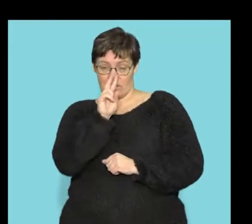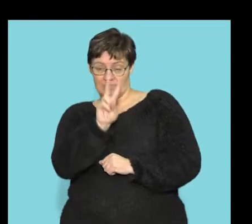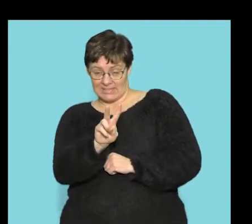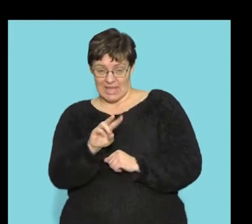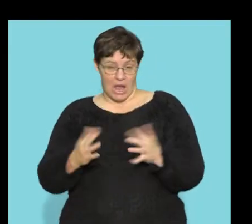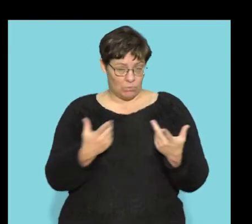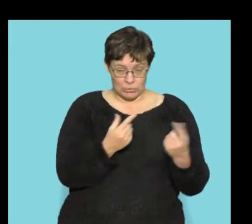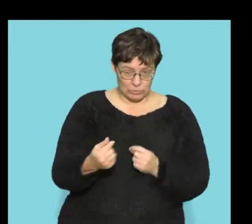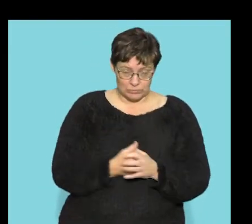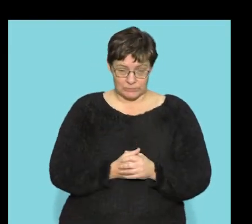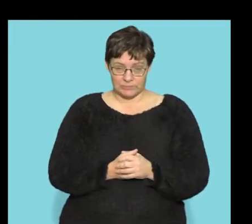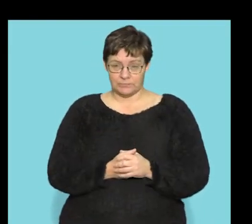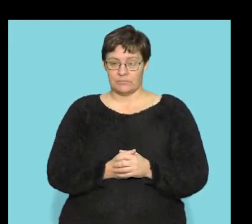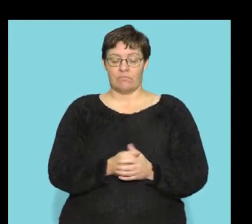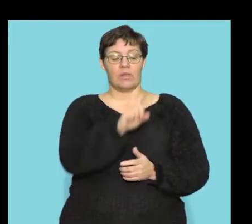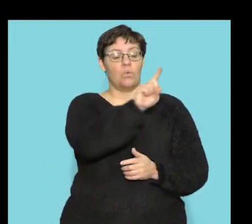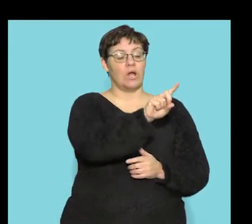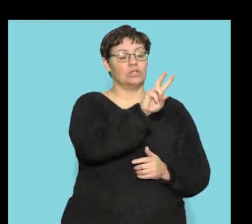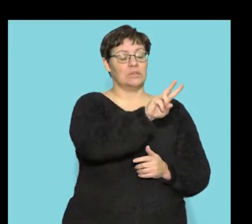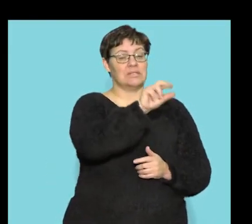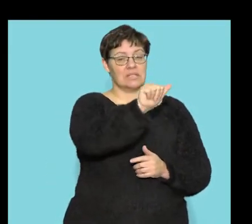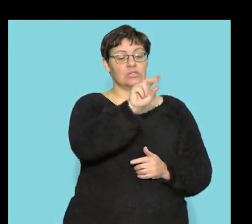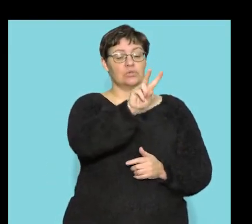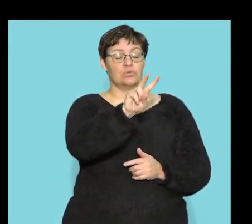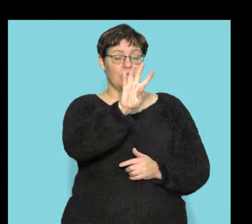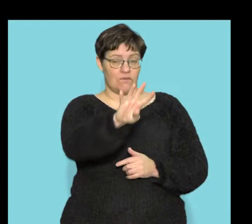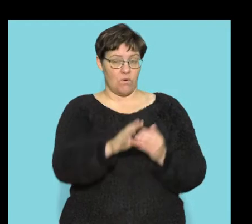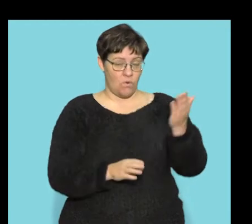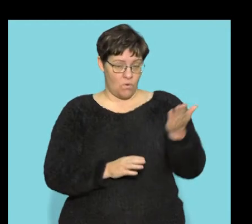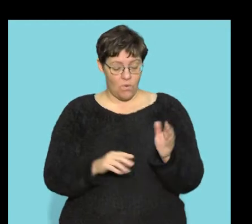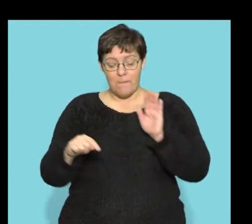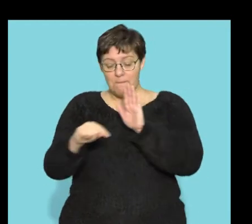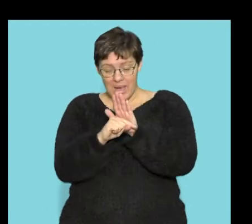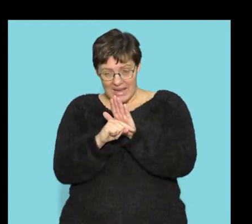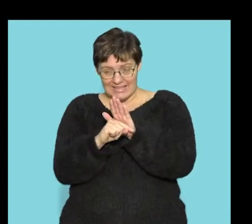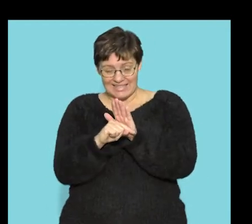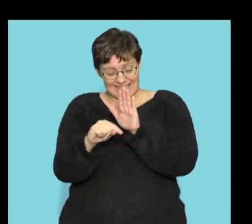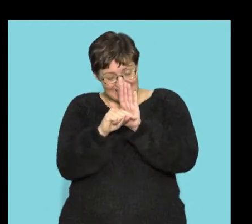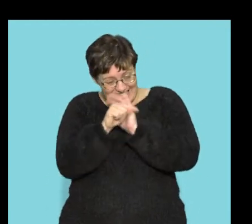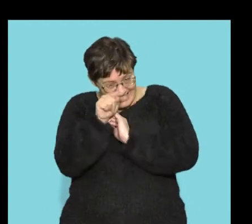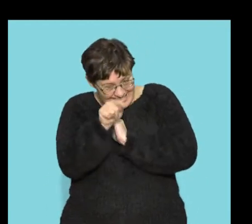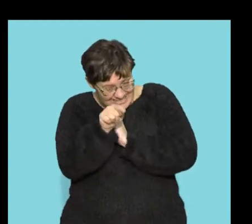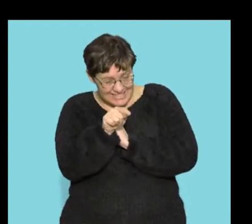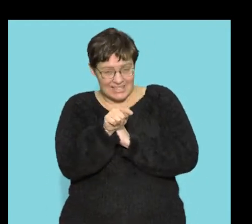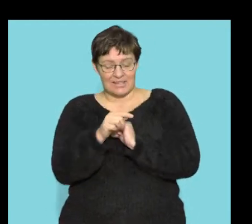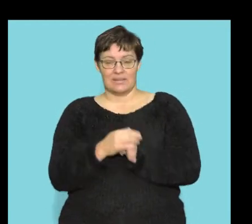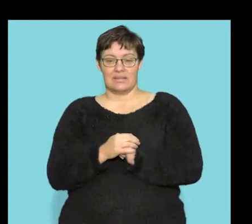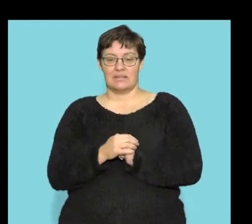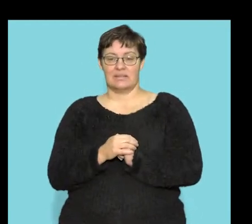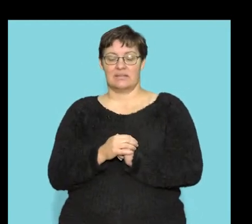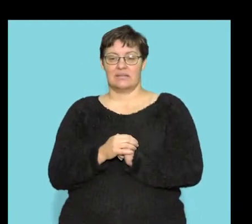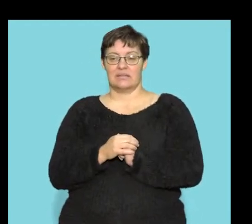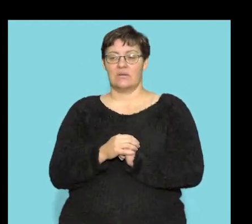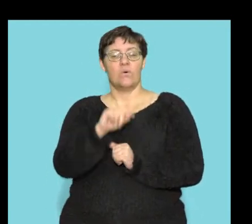operation. Here we go. 126,224 given figure minus, that's the important operation.